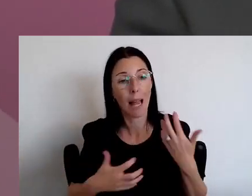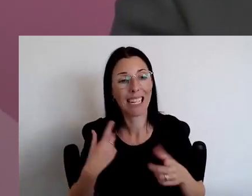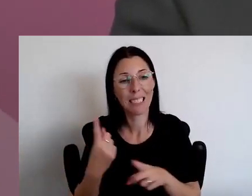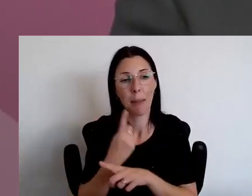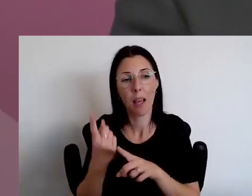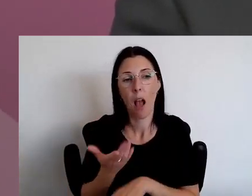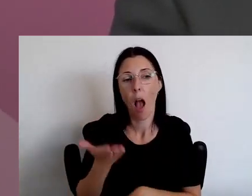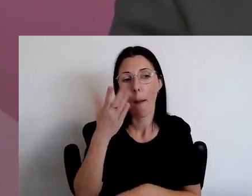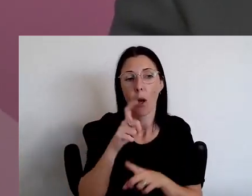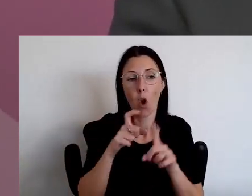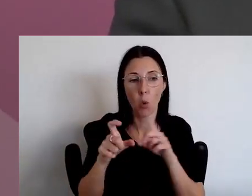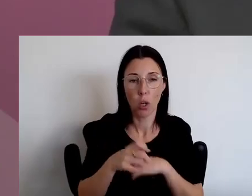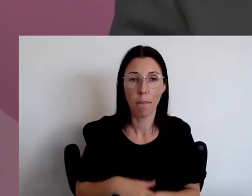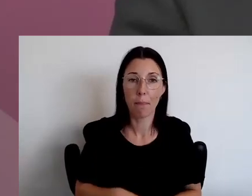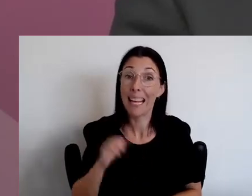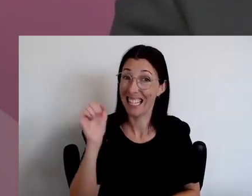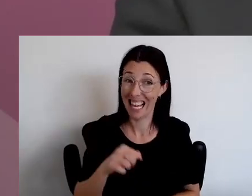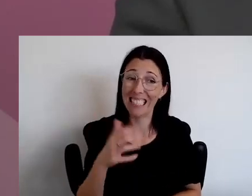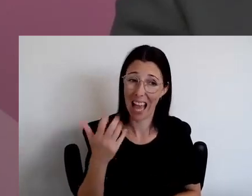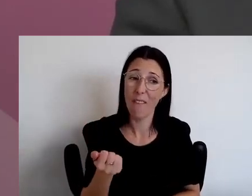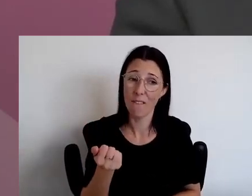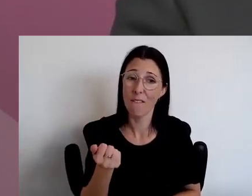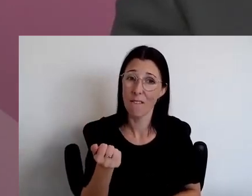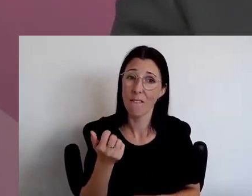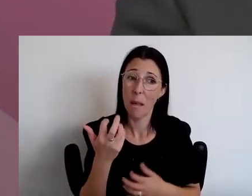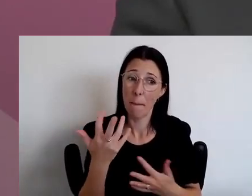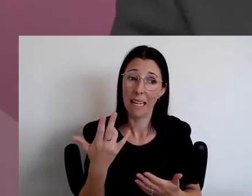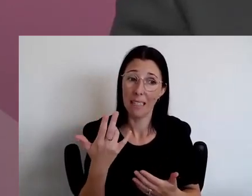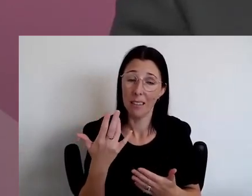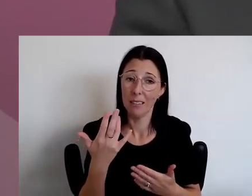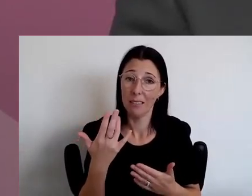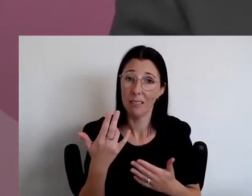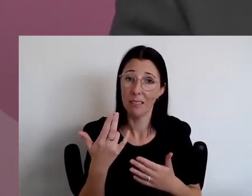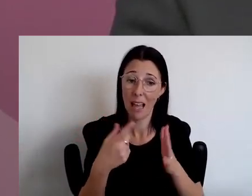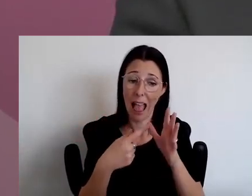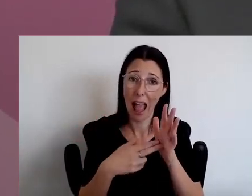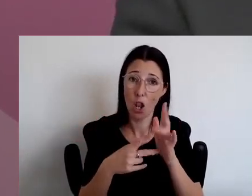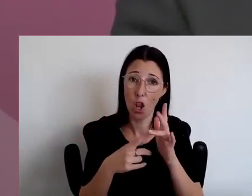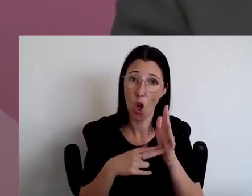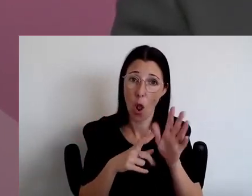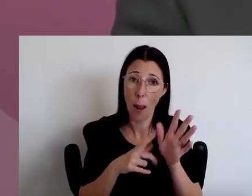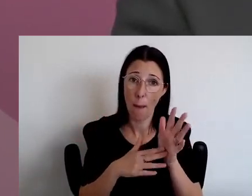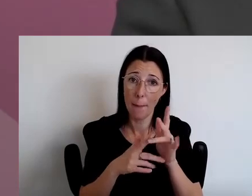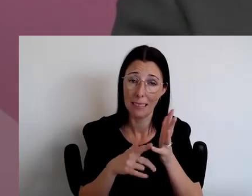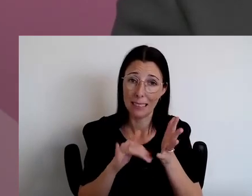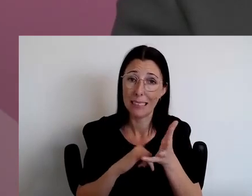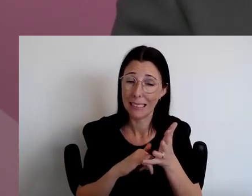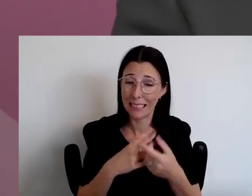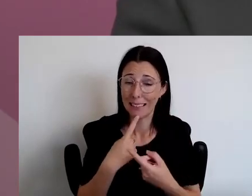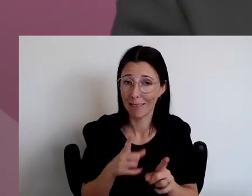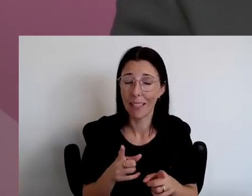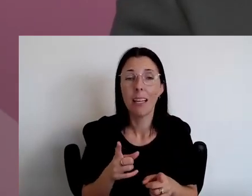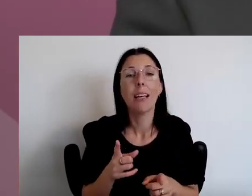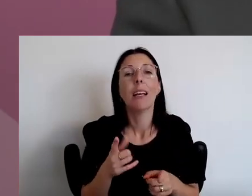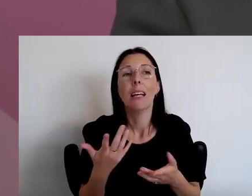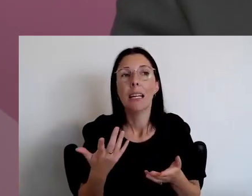are a number of anonymous complaints that can be raised in any organisation, and it's really difficult then to balance how to show that you